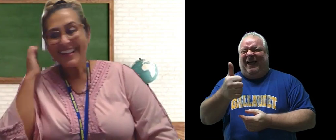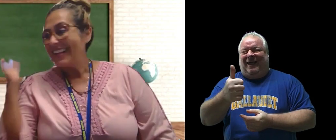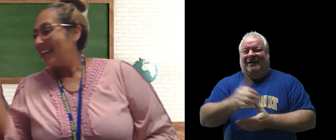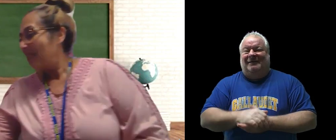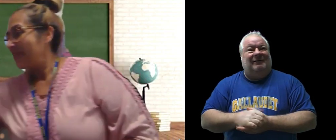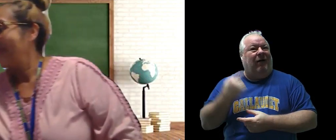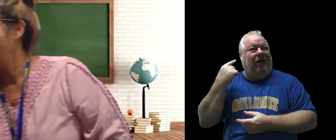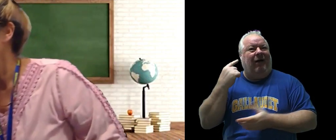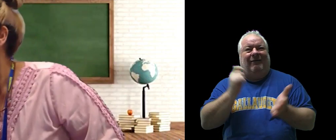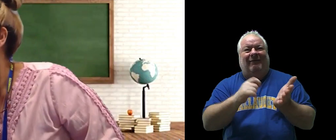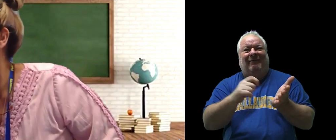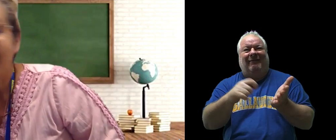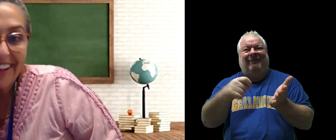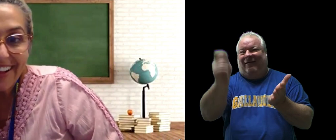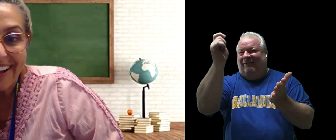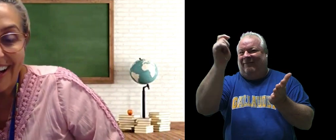right.